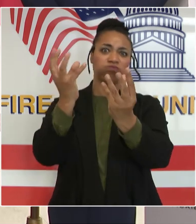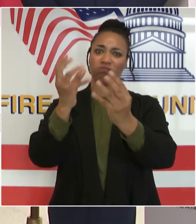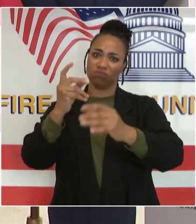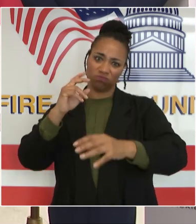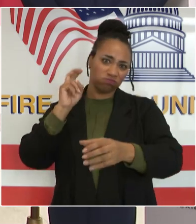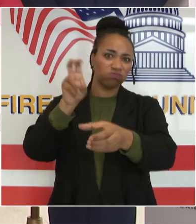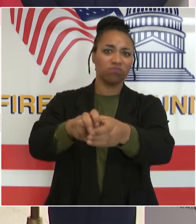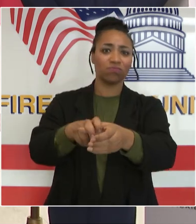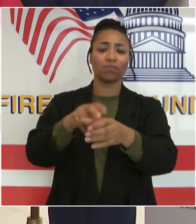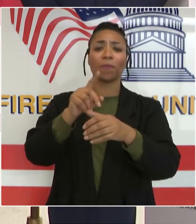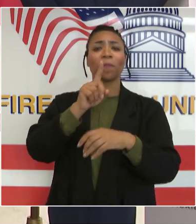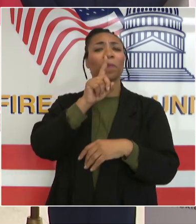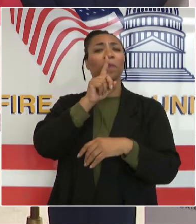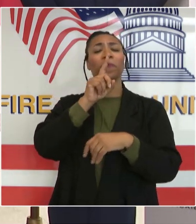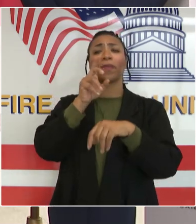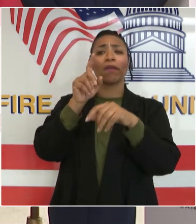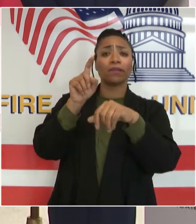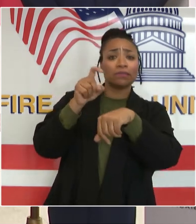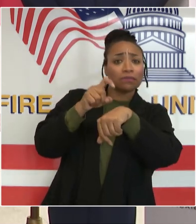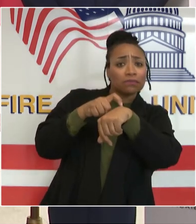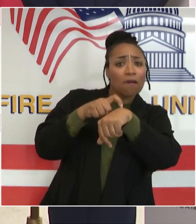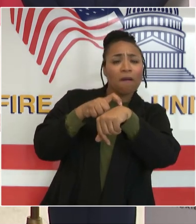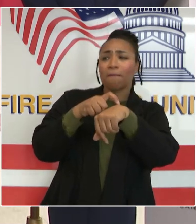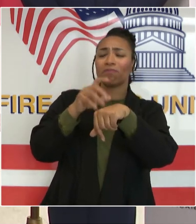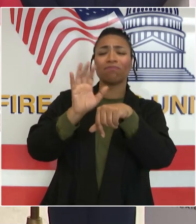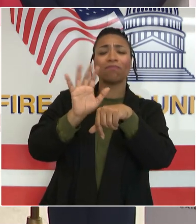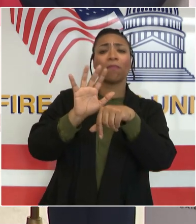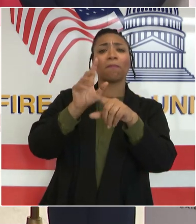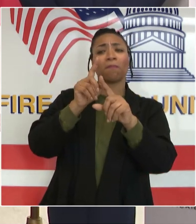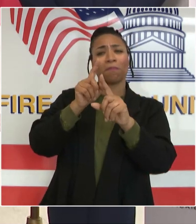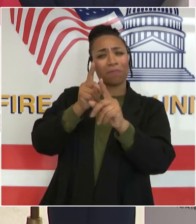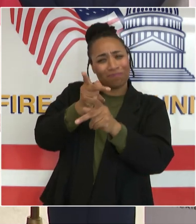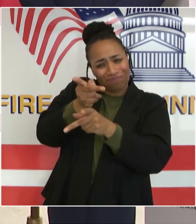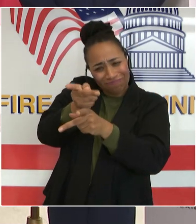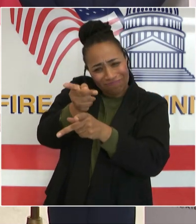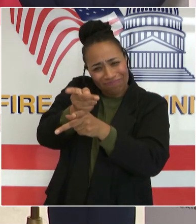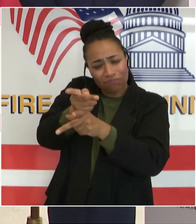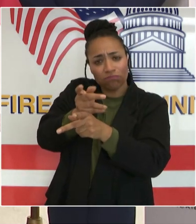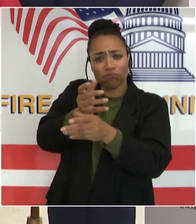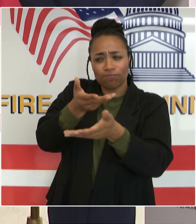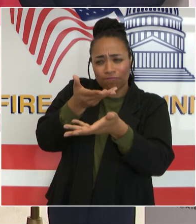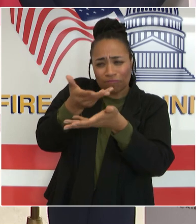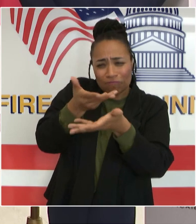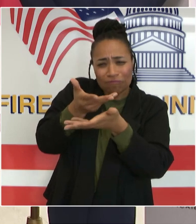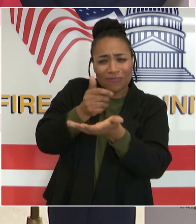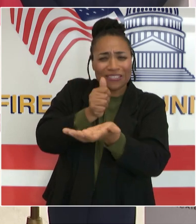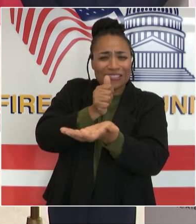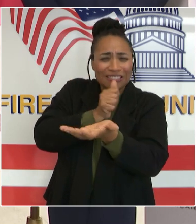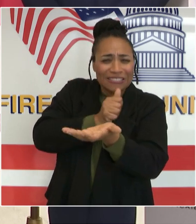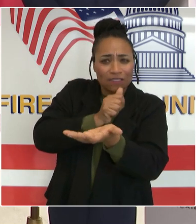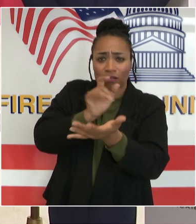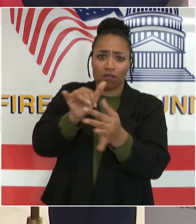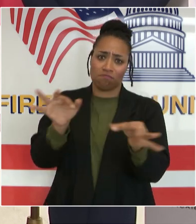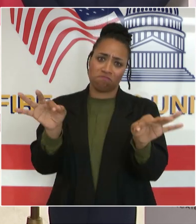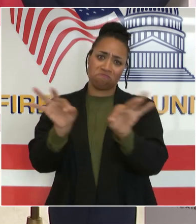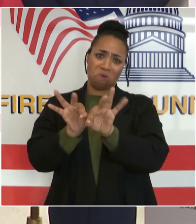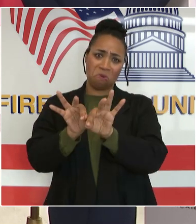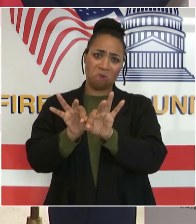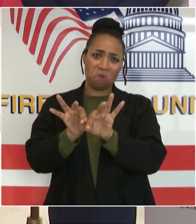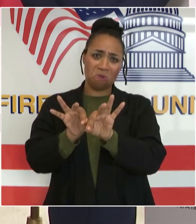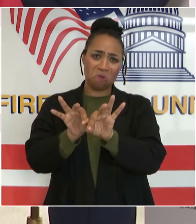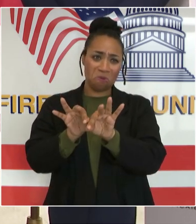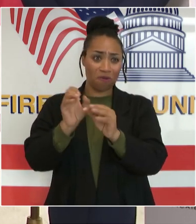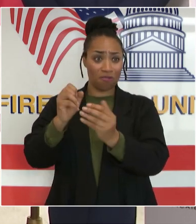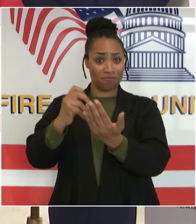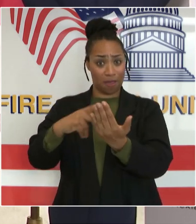of all of that. Paramedic is a big portion of that because it teaches you more about the condition of